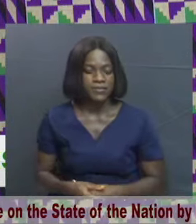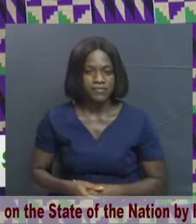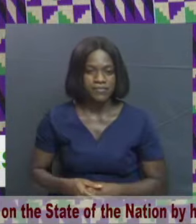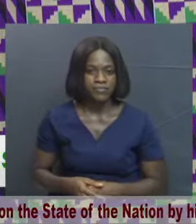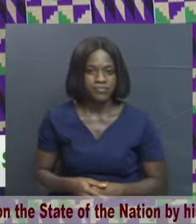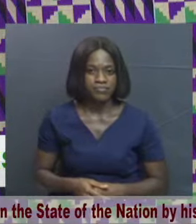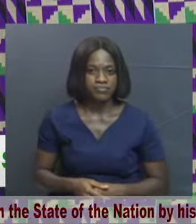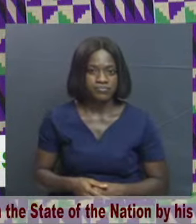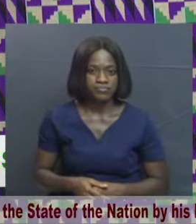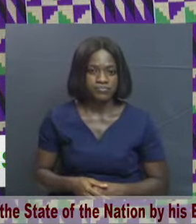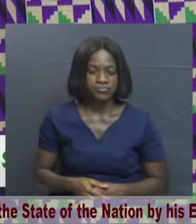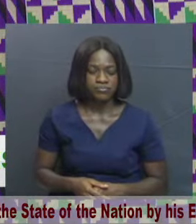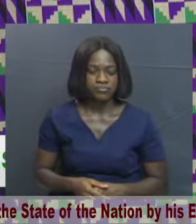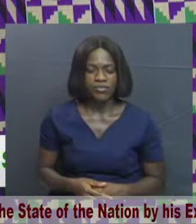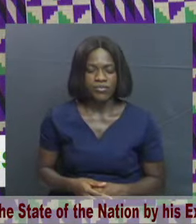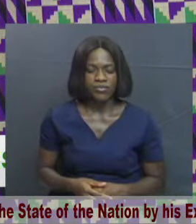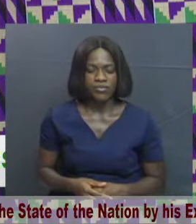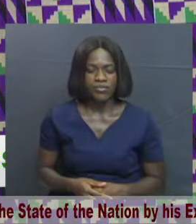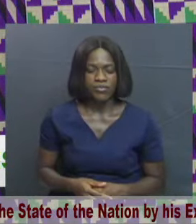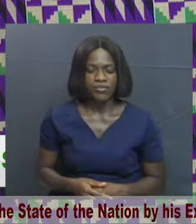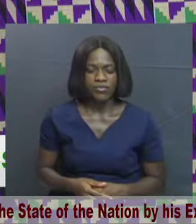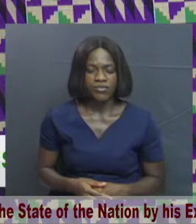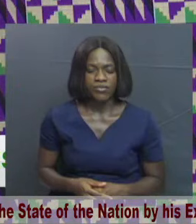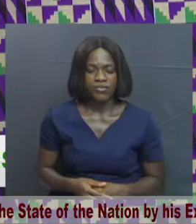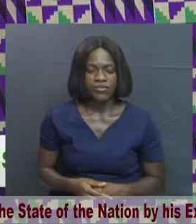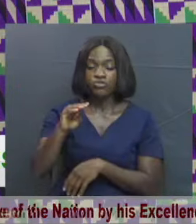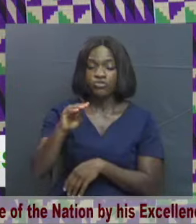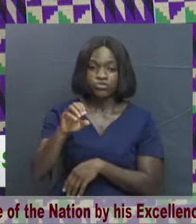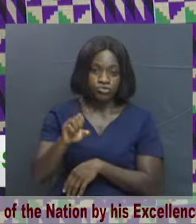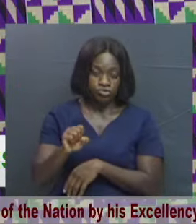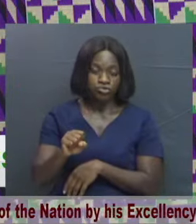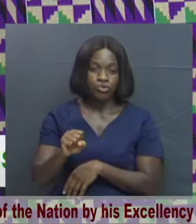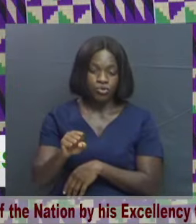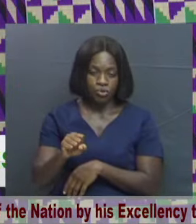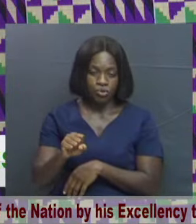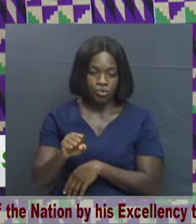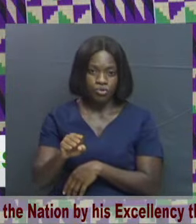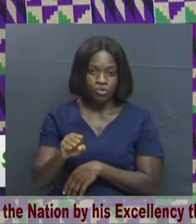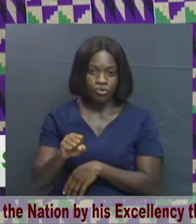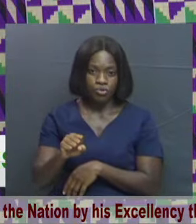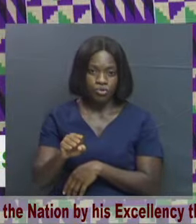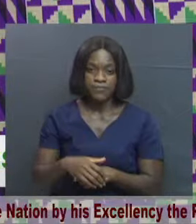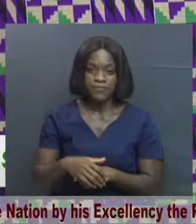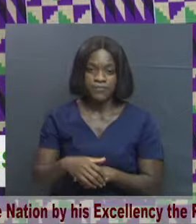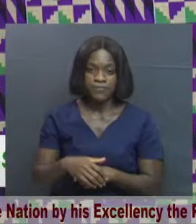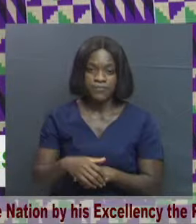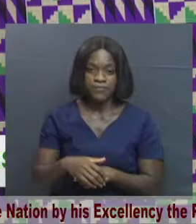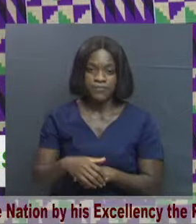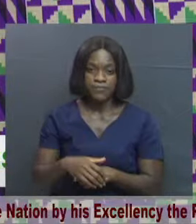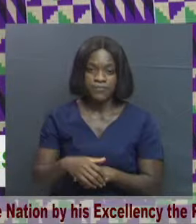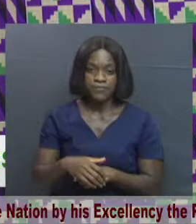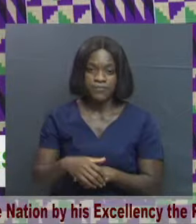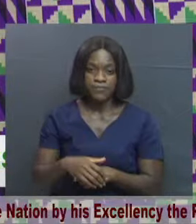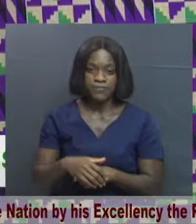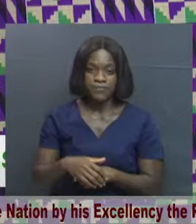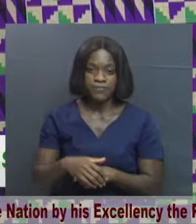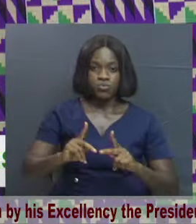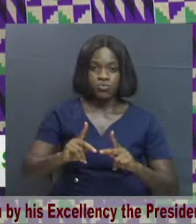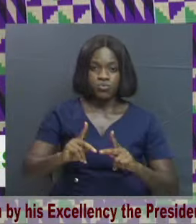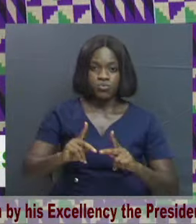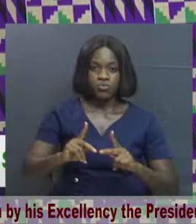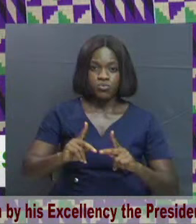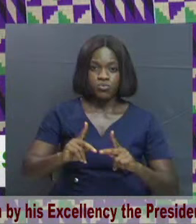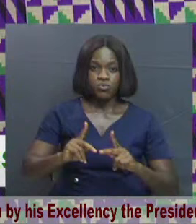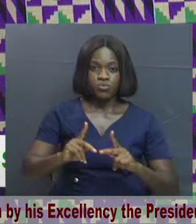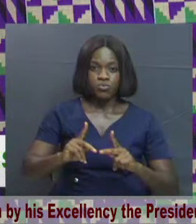Works Space and jobs our thoughts inevitably turned to young people and for some people to the foral sector and